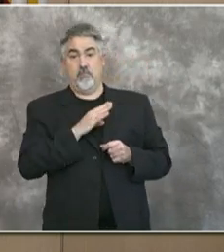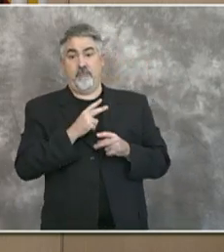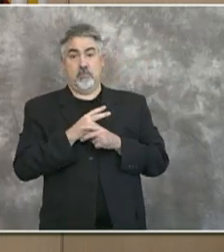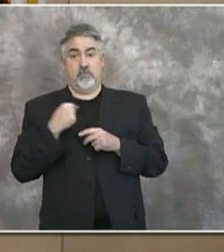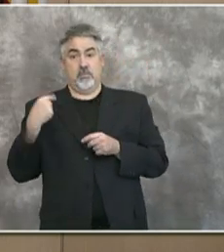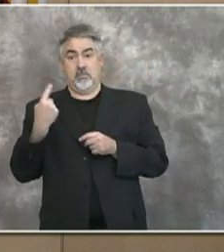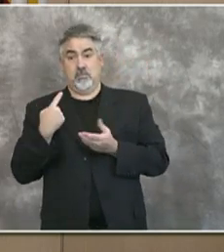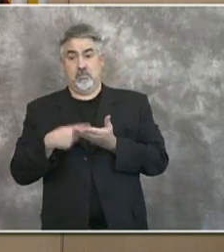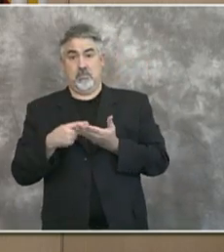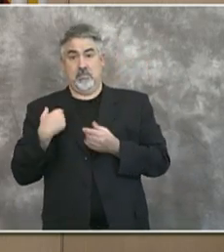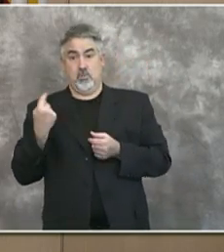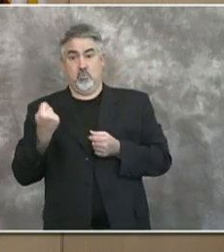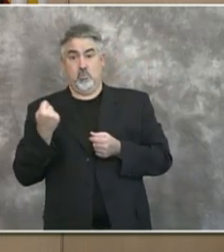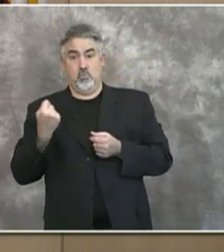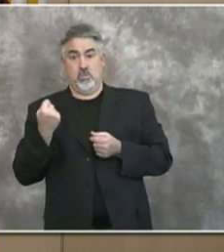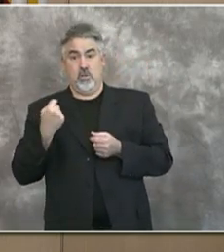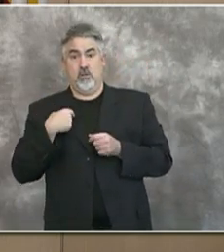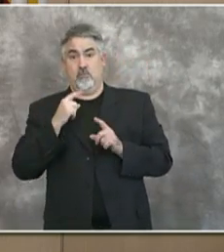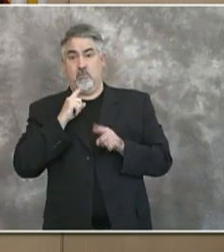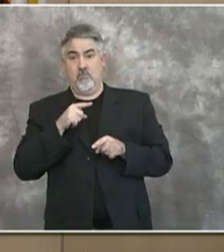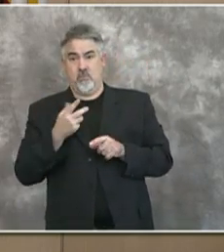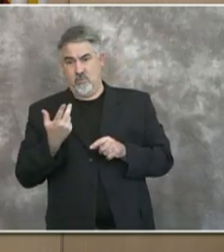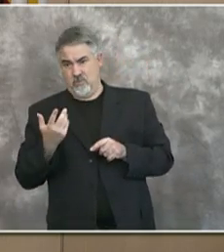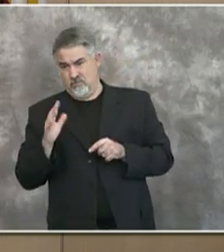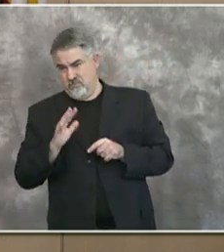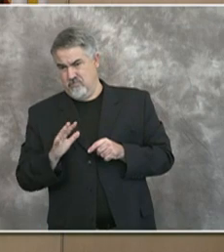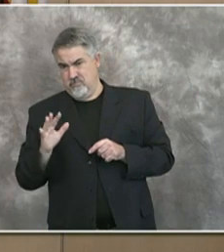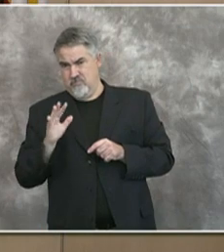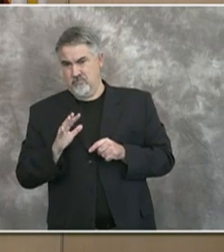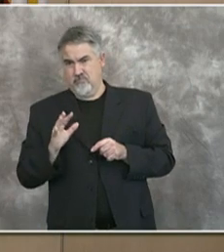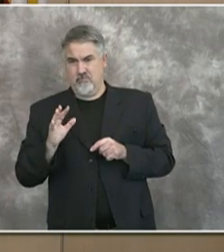Tuesday, we are at about